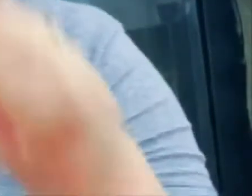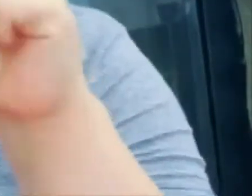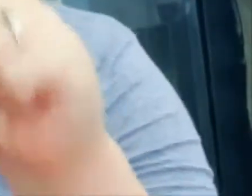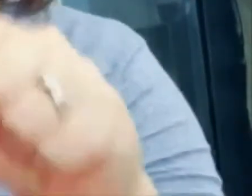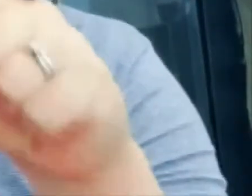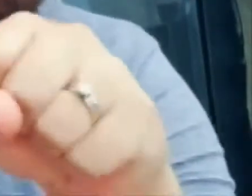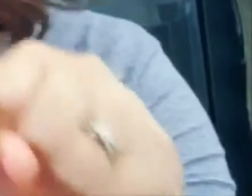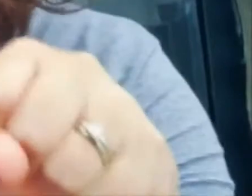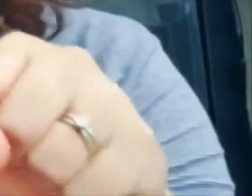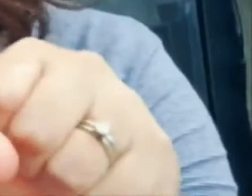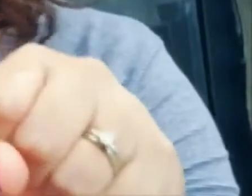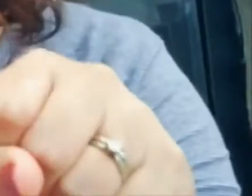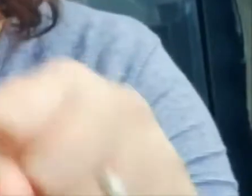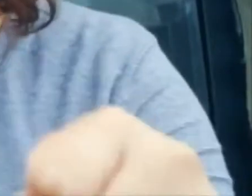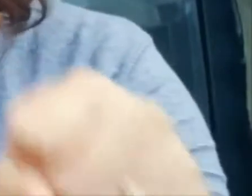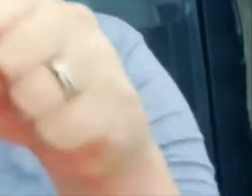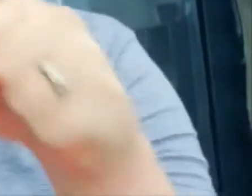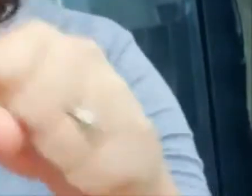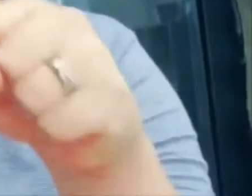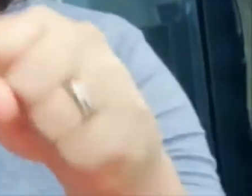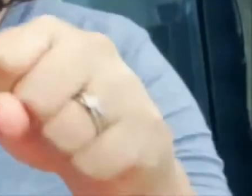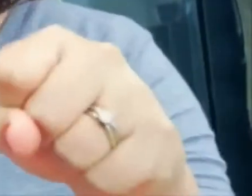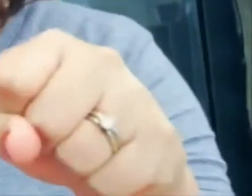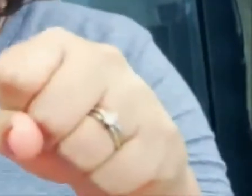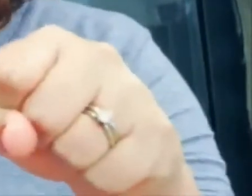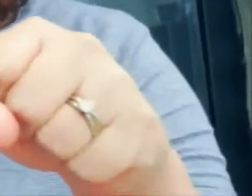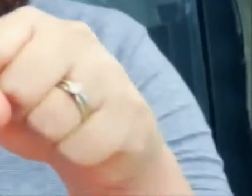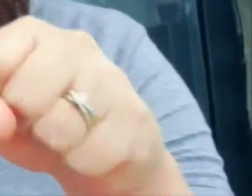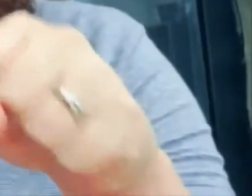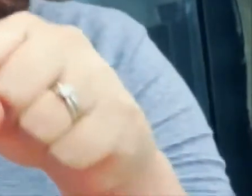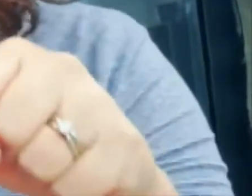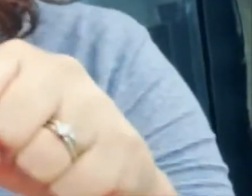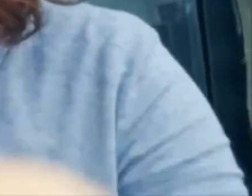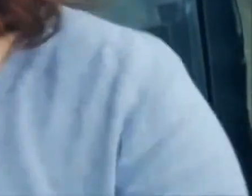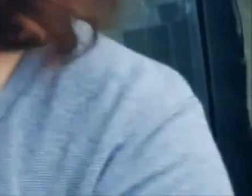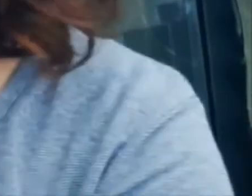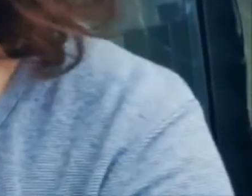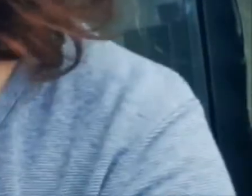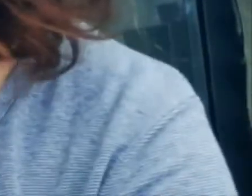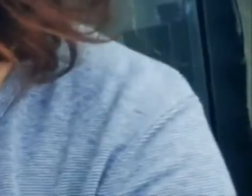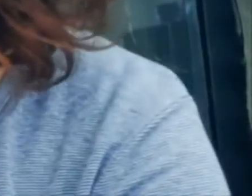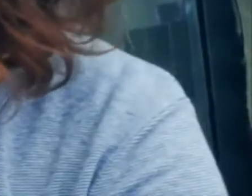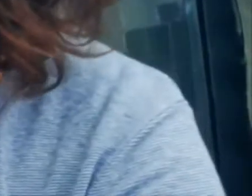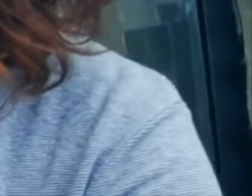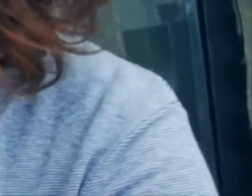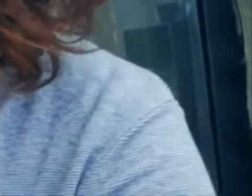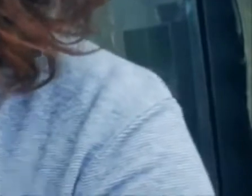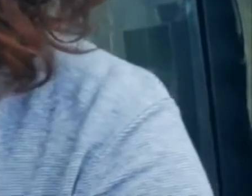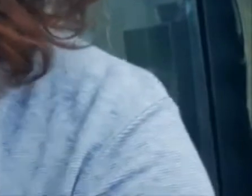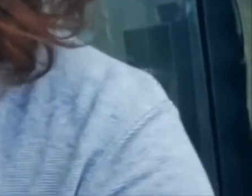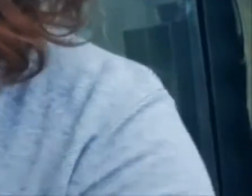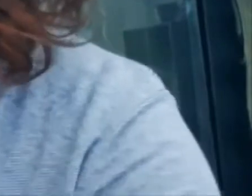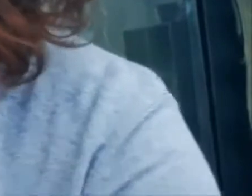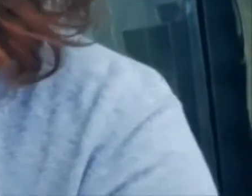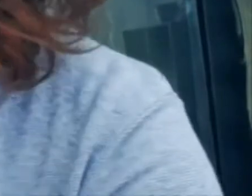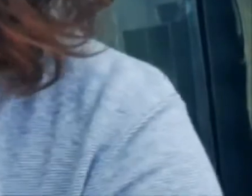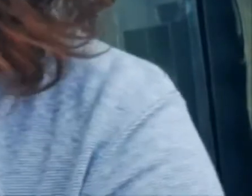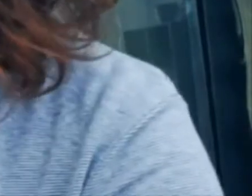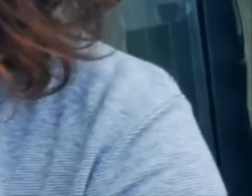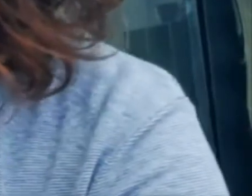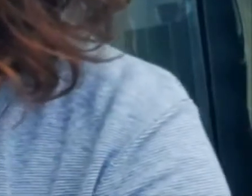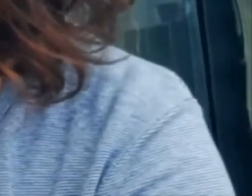milk. So we're just gonna start by opening up the cereal box. I chose Captain Crunch Berries out of all of the cereals